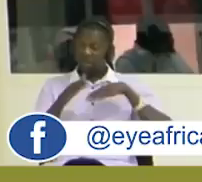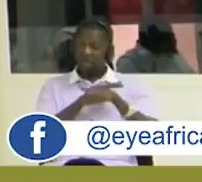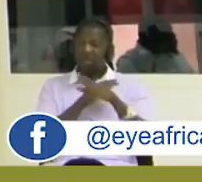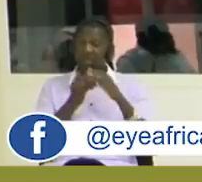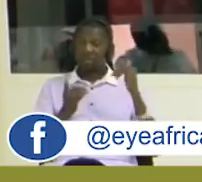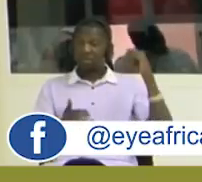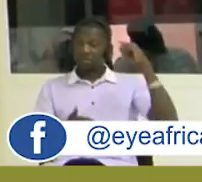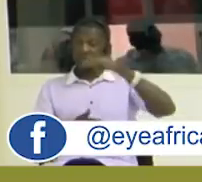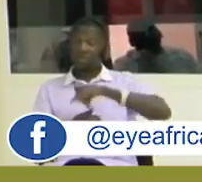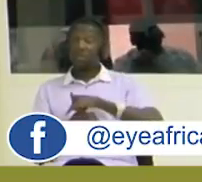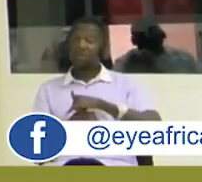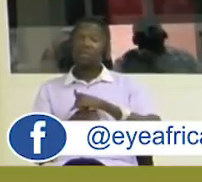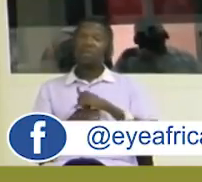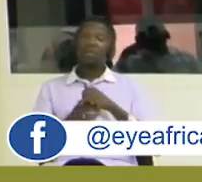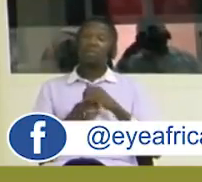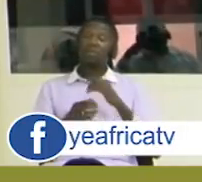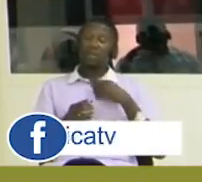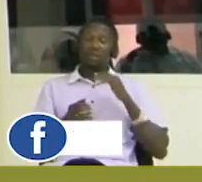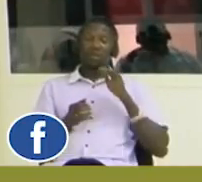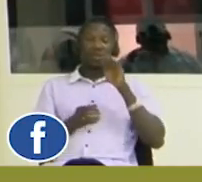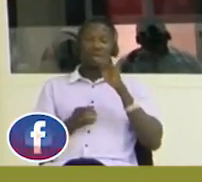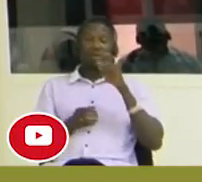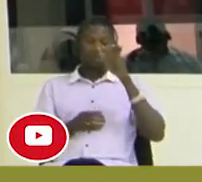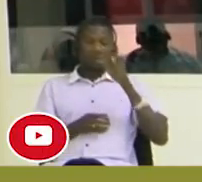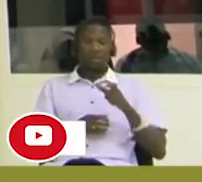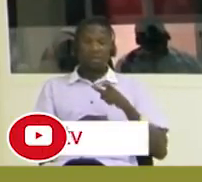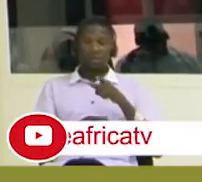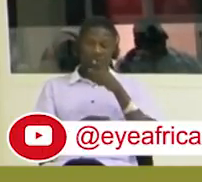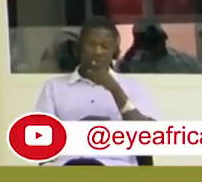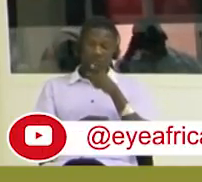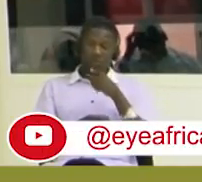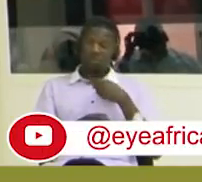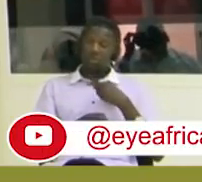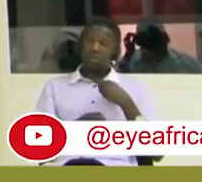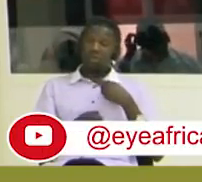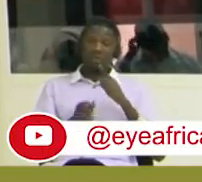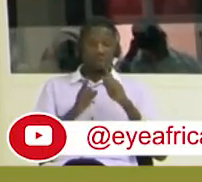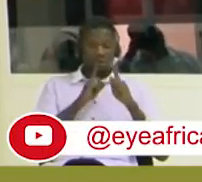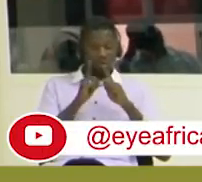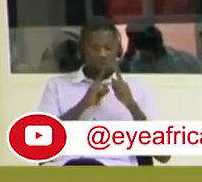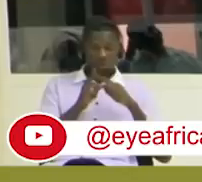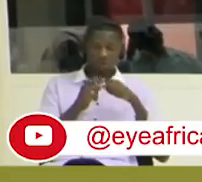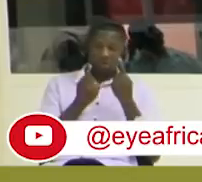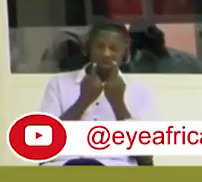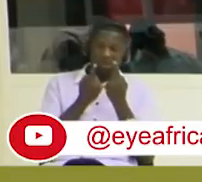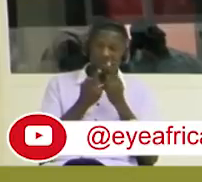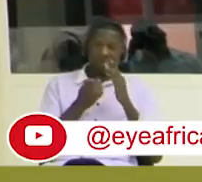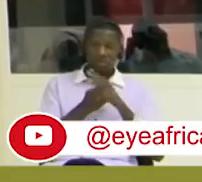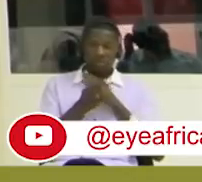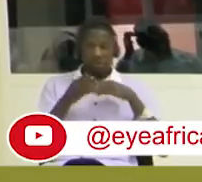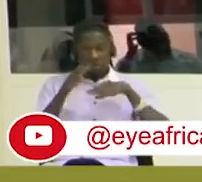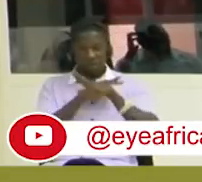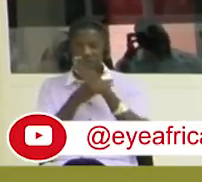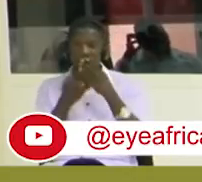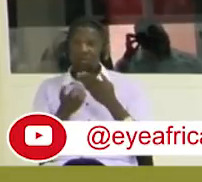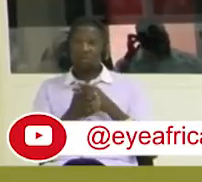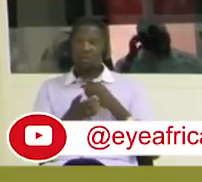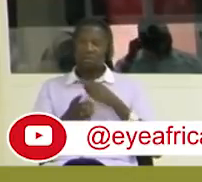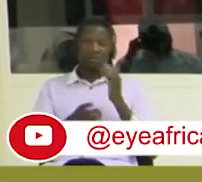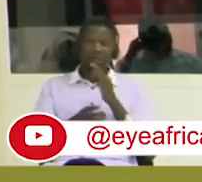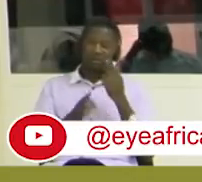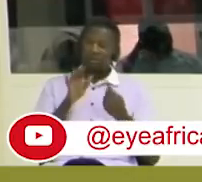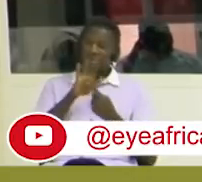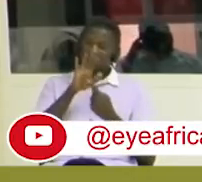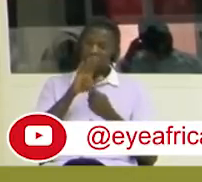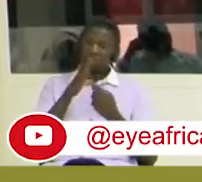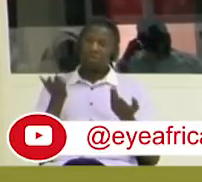He called on someone in your person to discuss issues before he went in, and that must be quite important, isn't